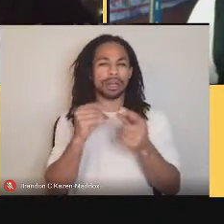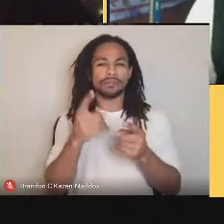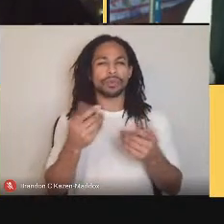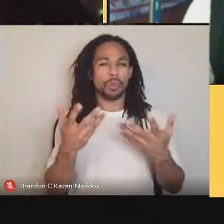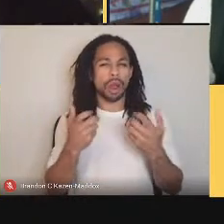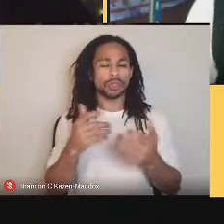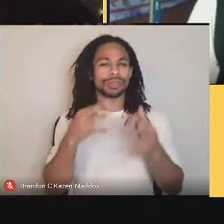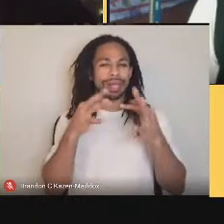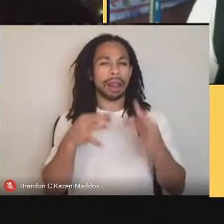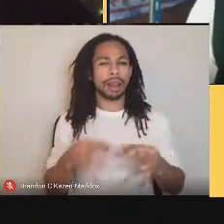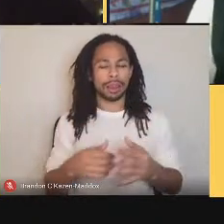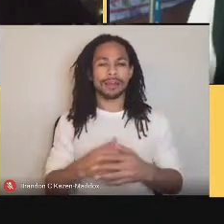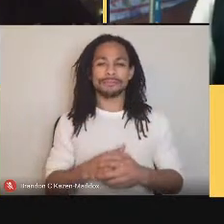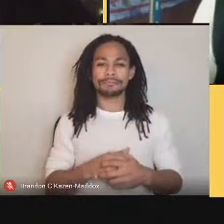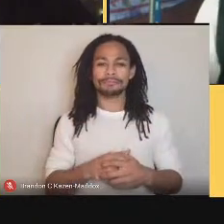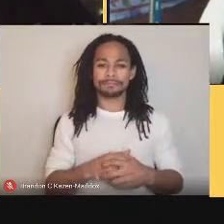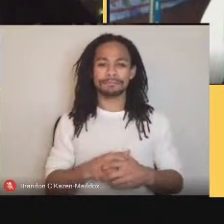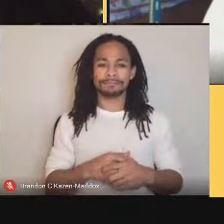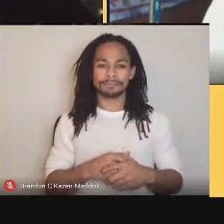tell.